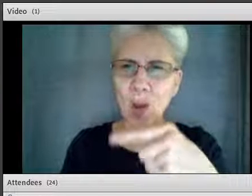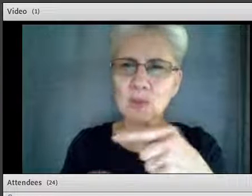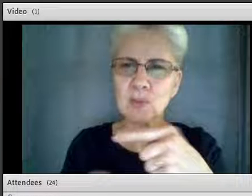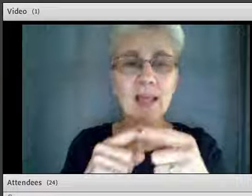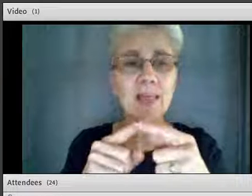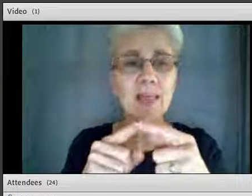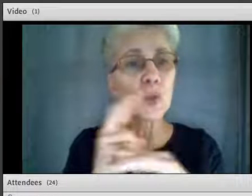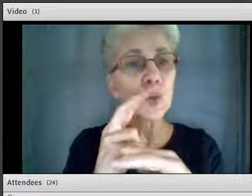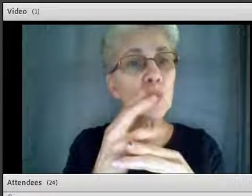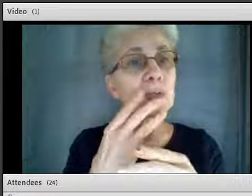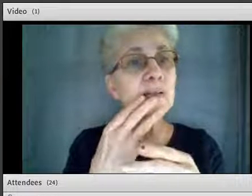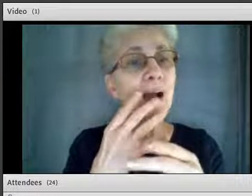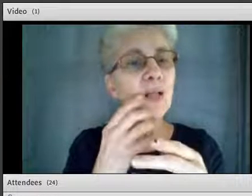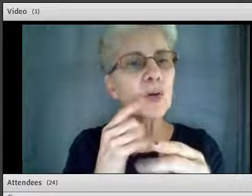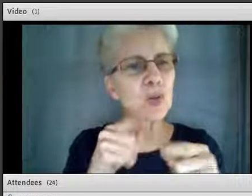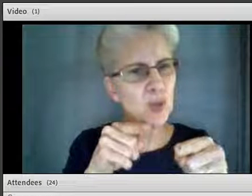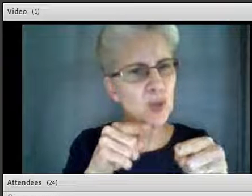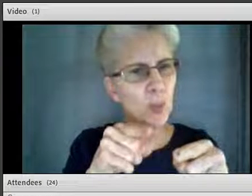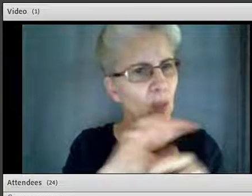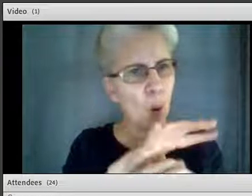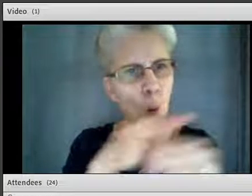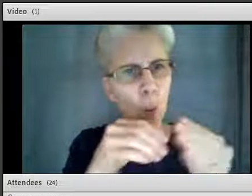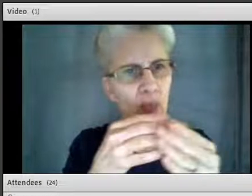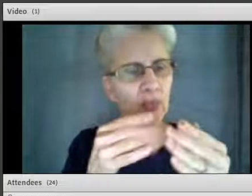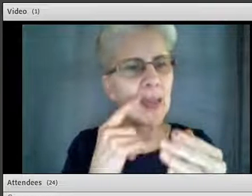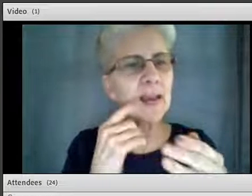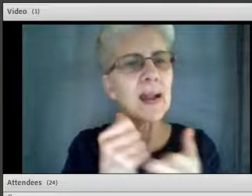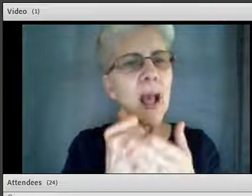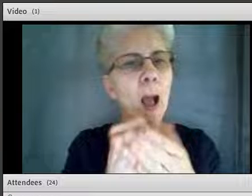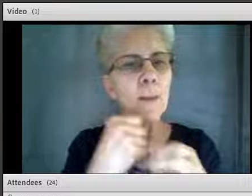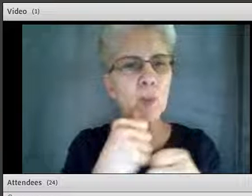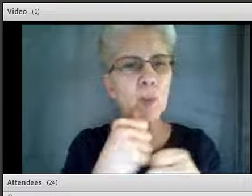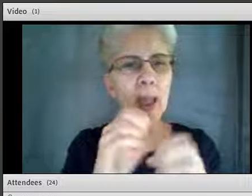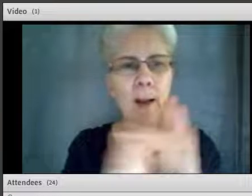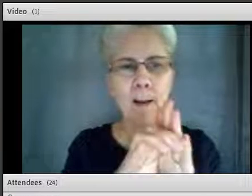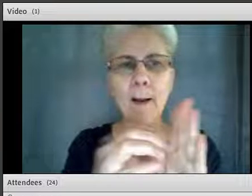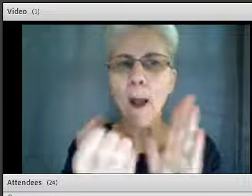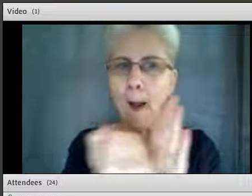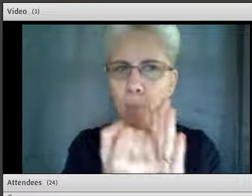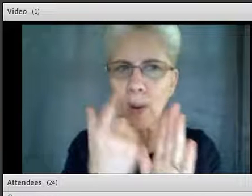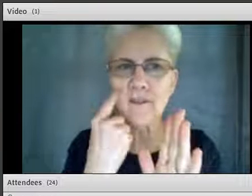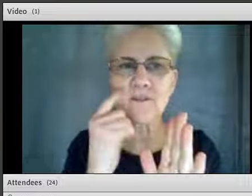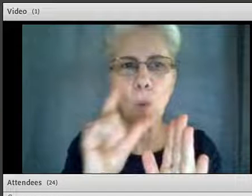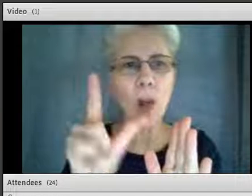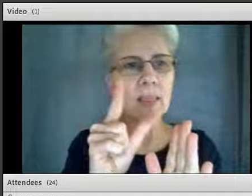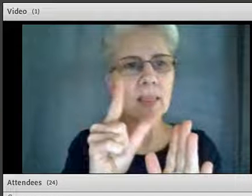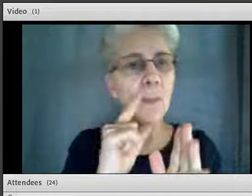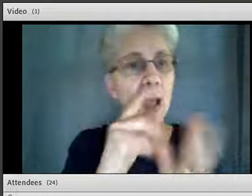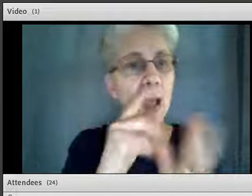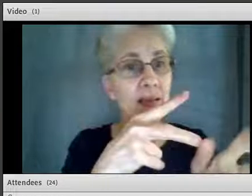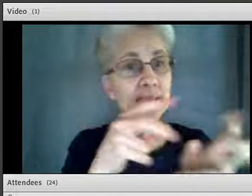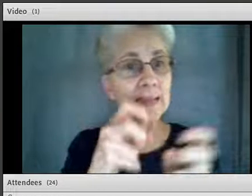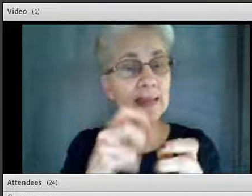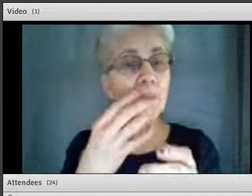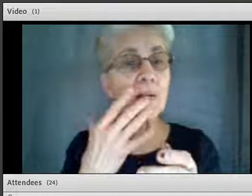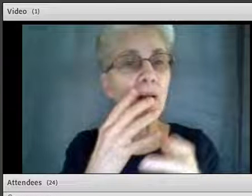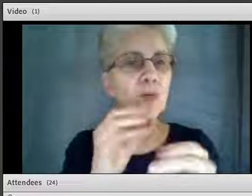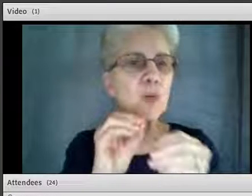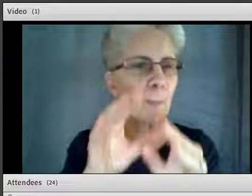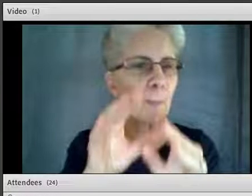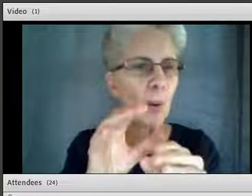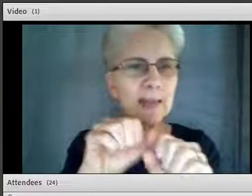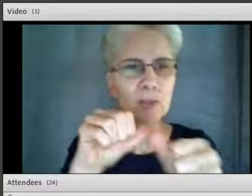library. And then you can pull those same colors into your social media posts, into your digital marketing, into your print